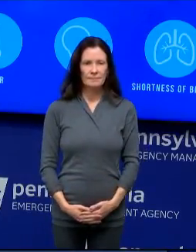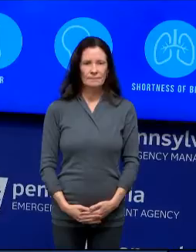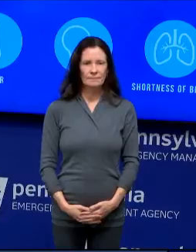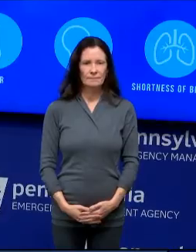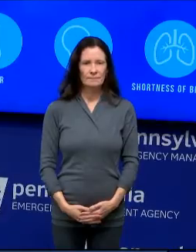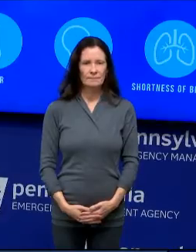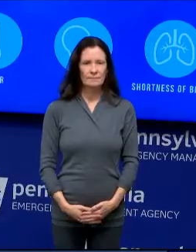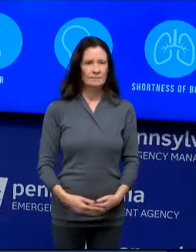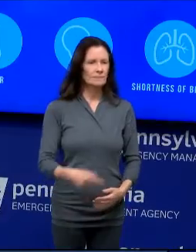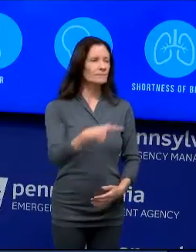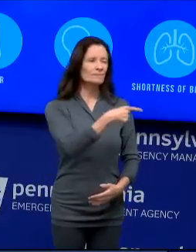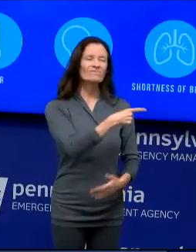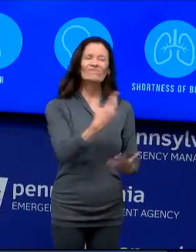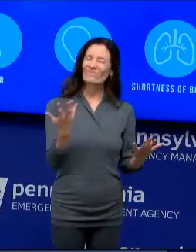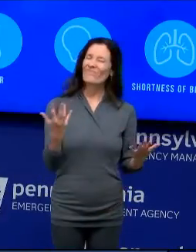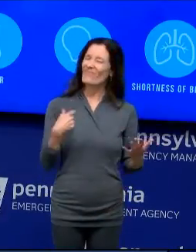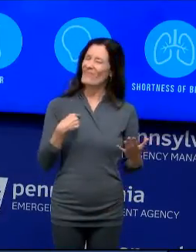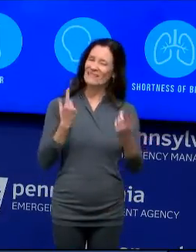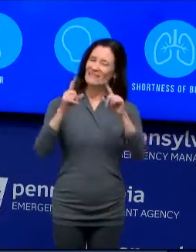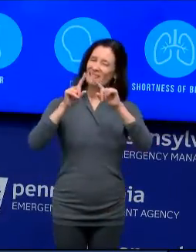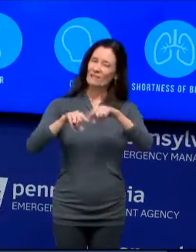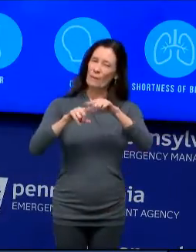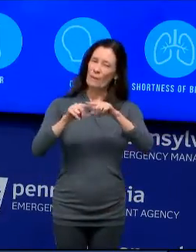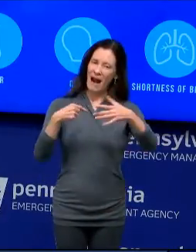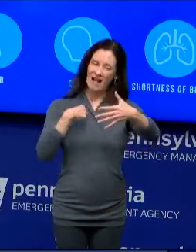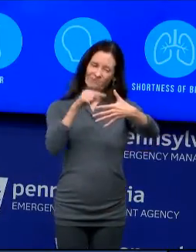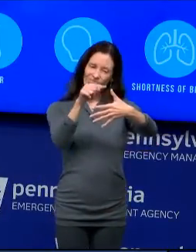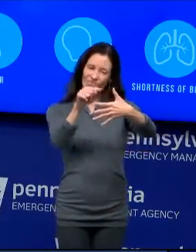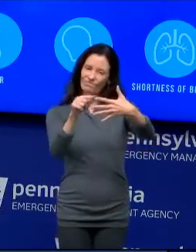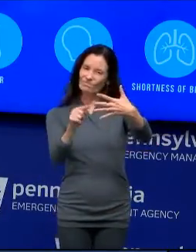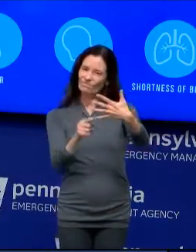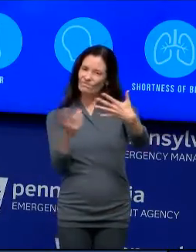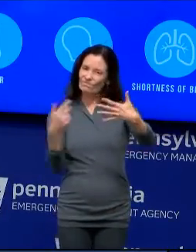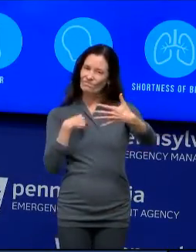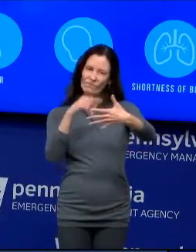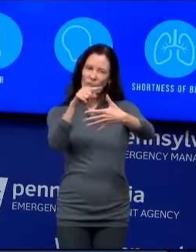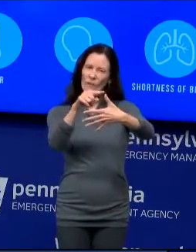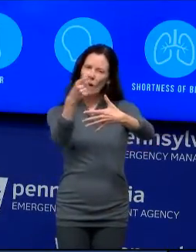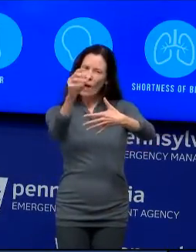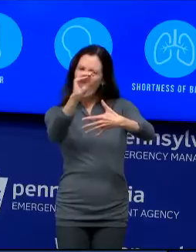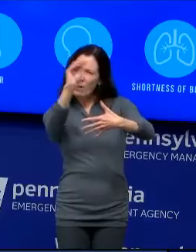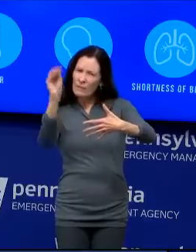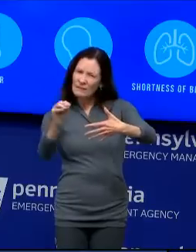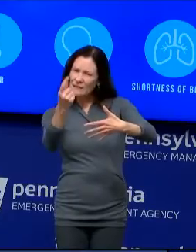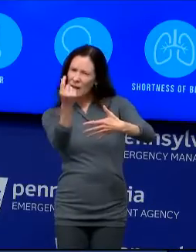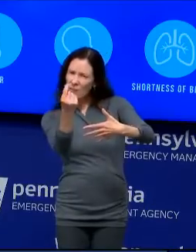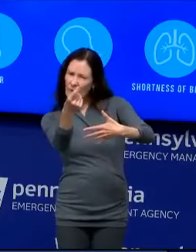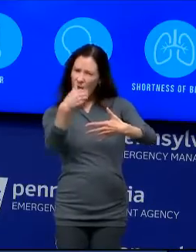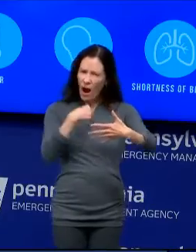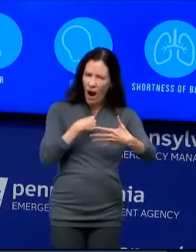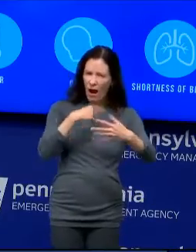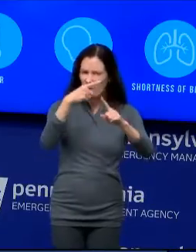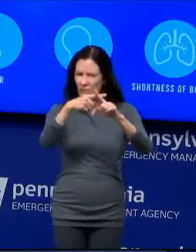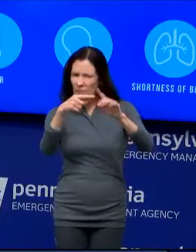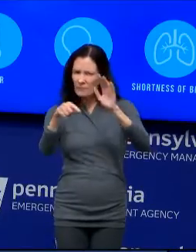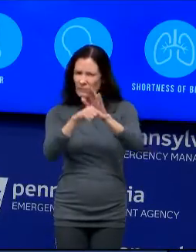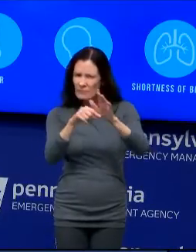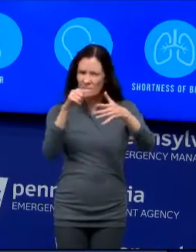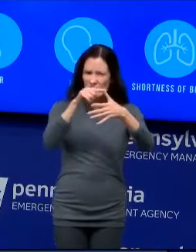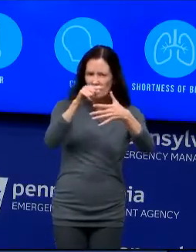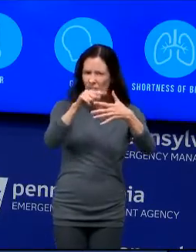that are positive. But as I've stated before, this is not going to be one grand reopening of Pennsylvania. It'll have to